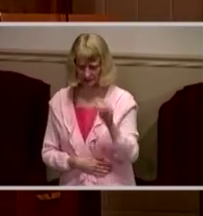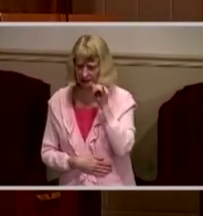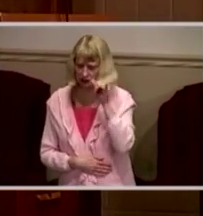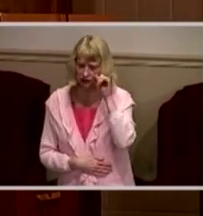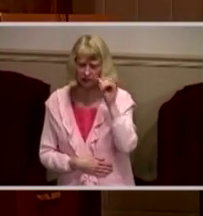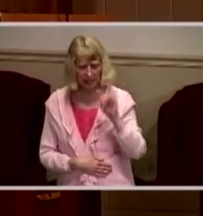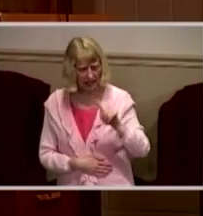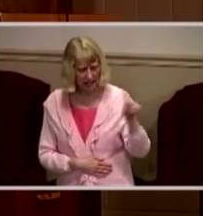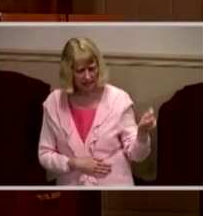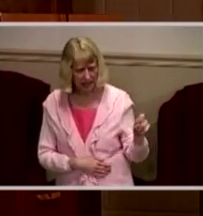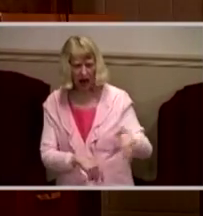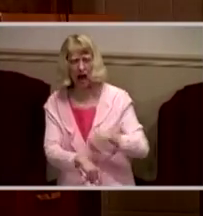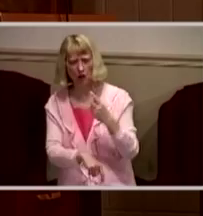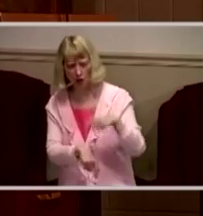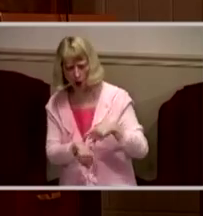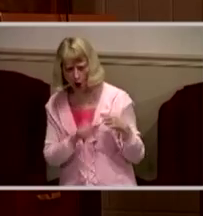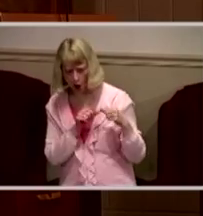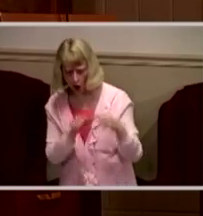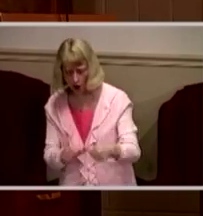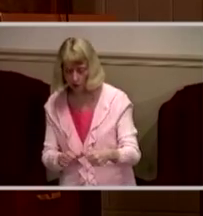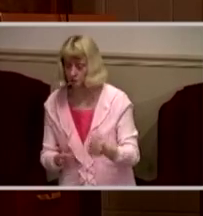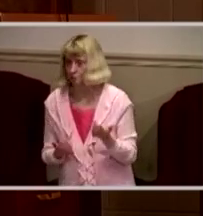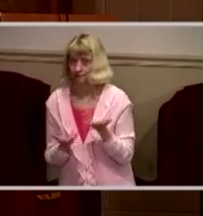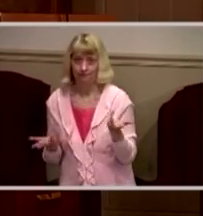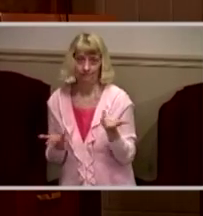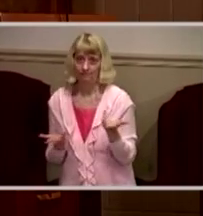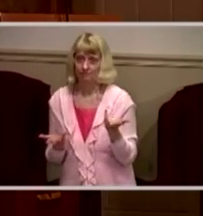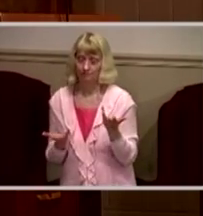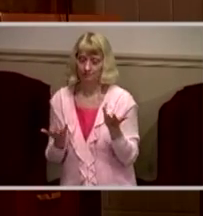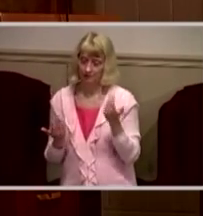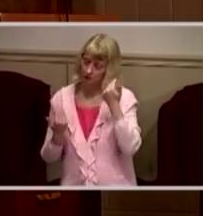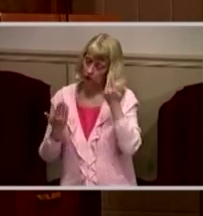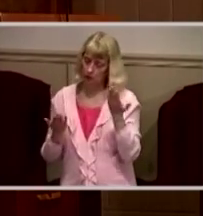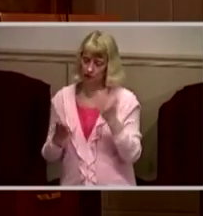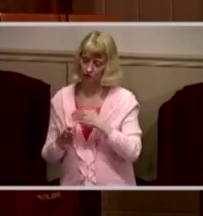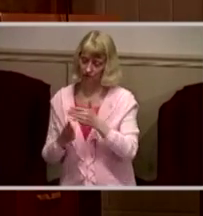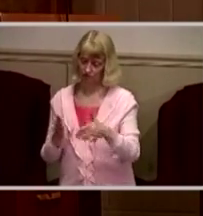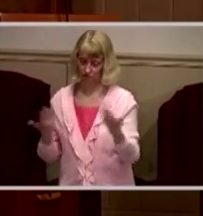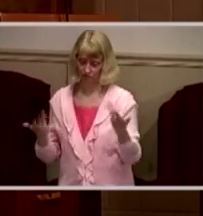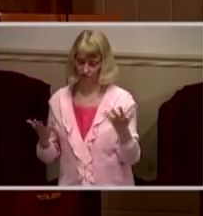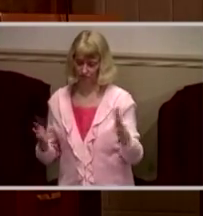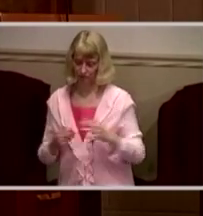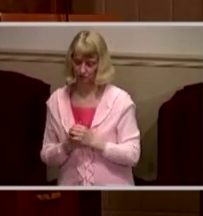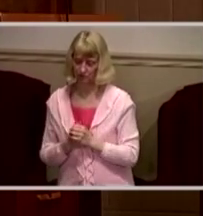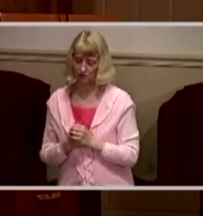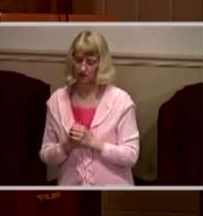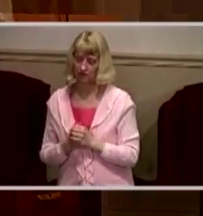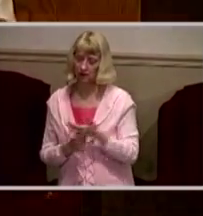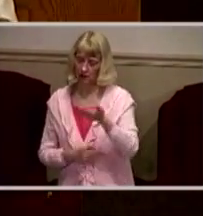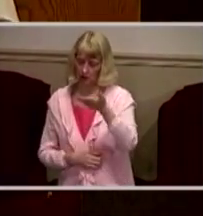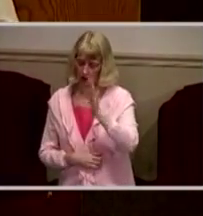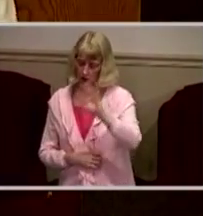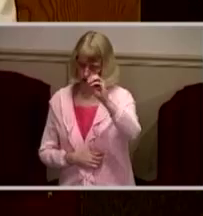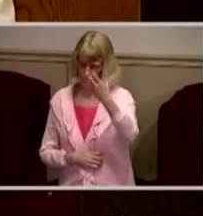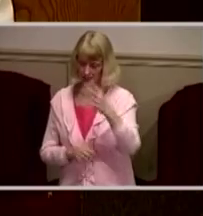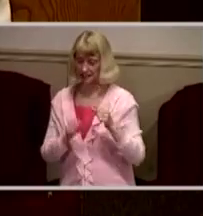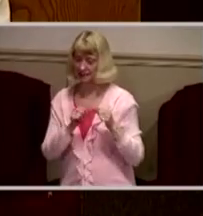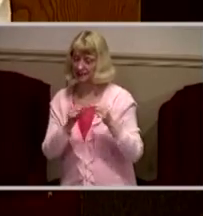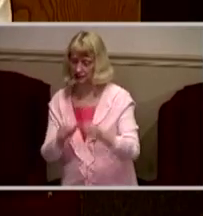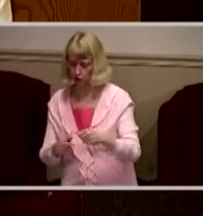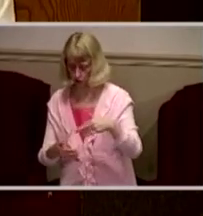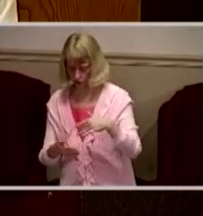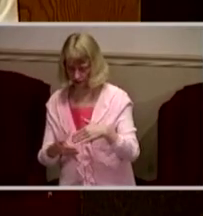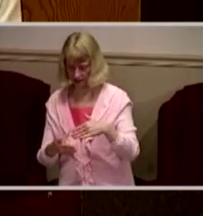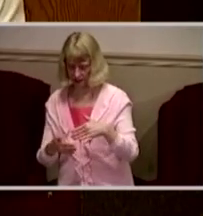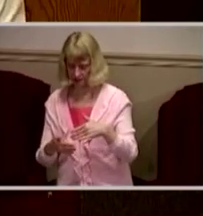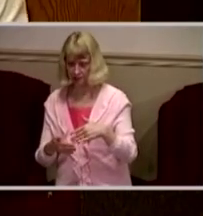series go? I don't know. It goes till it's finished. And, so by the grace of God, we'll continue to study the grace